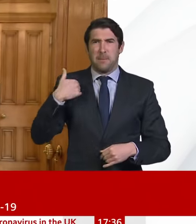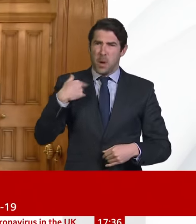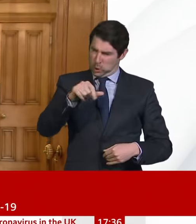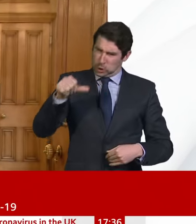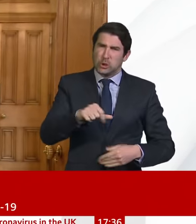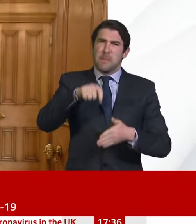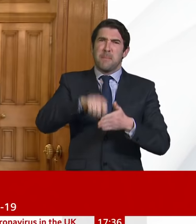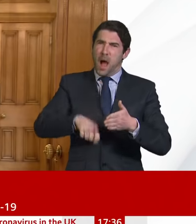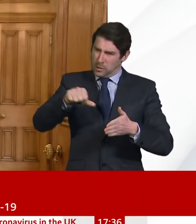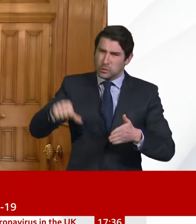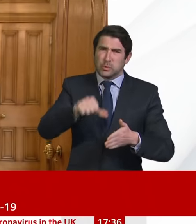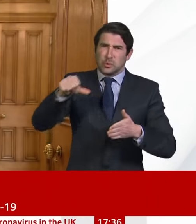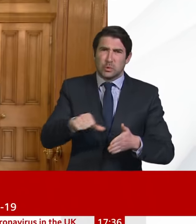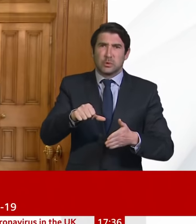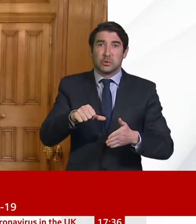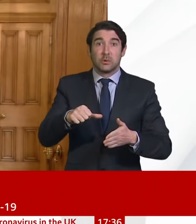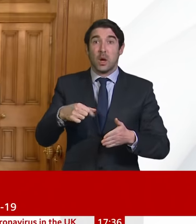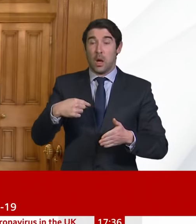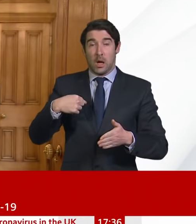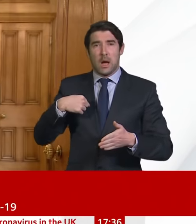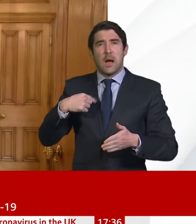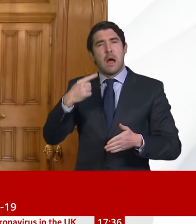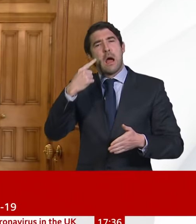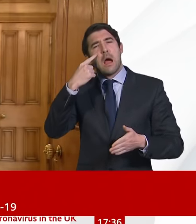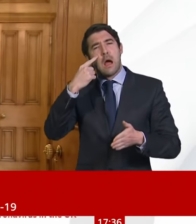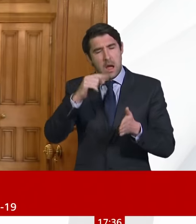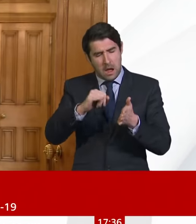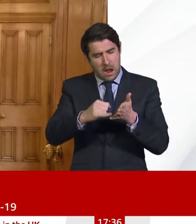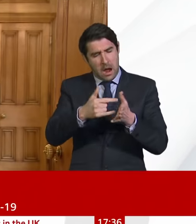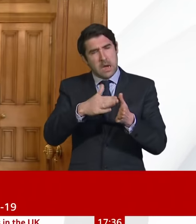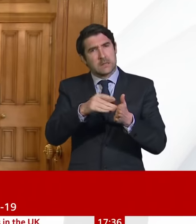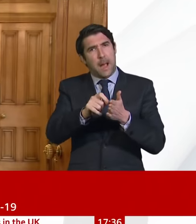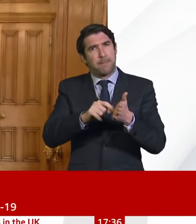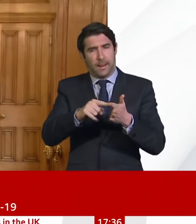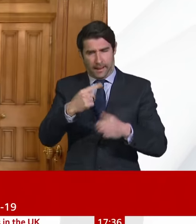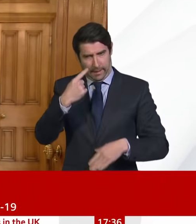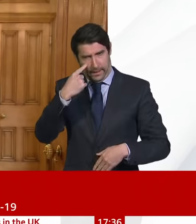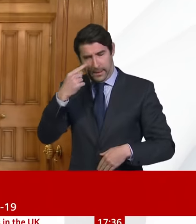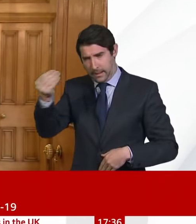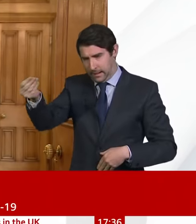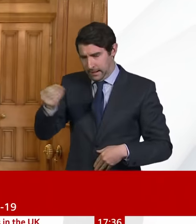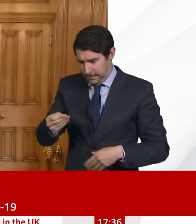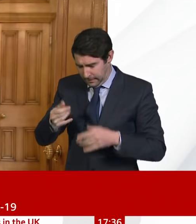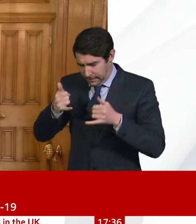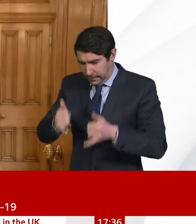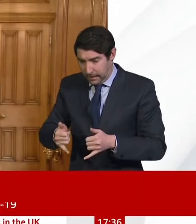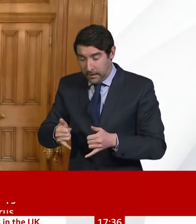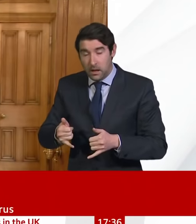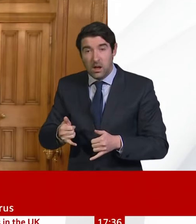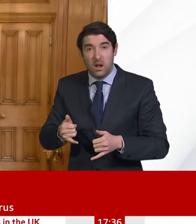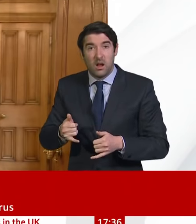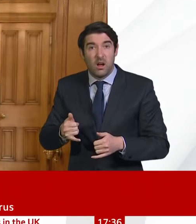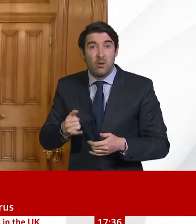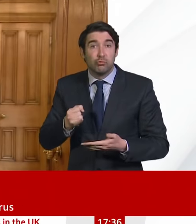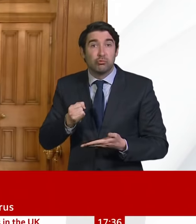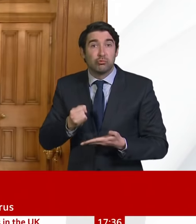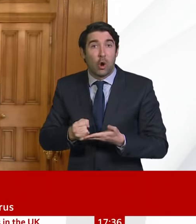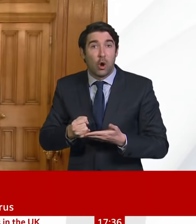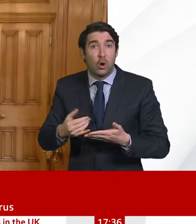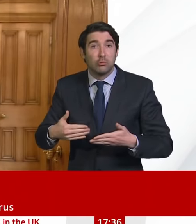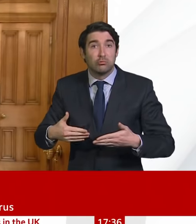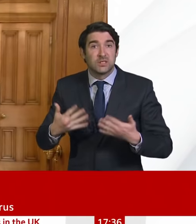of coronavirus. That means in 3/4 of cases, that test would have given the false comfort of